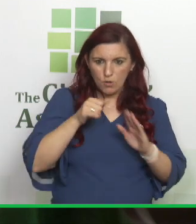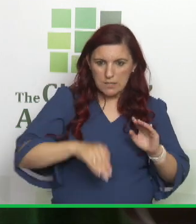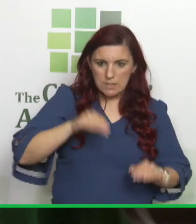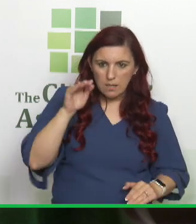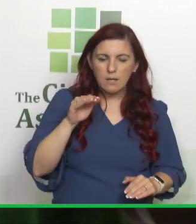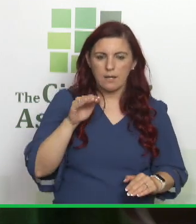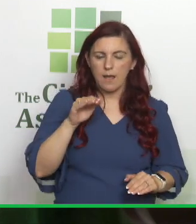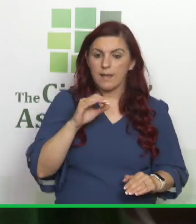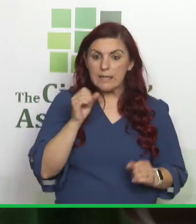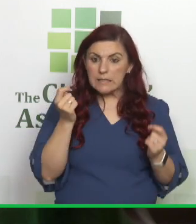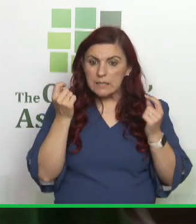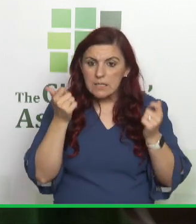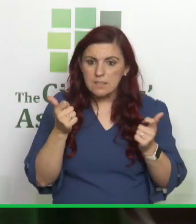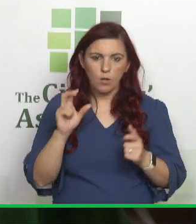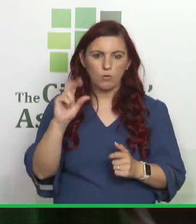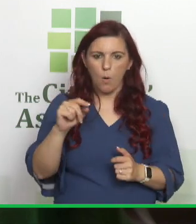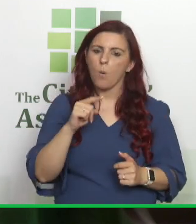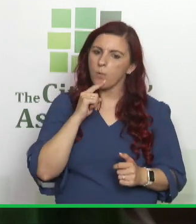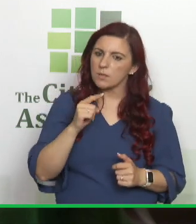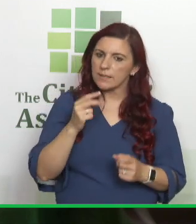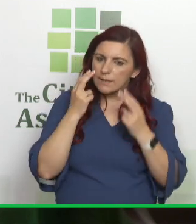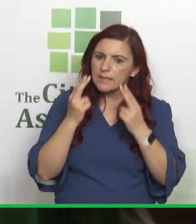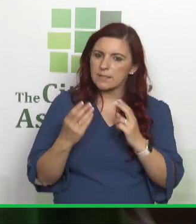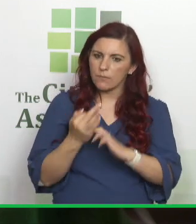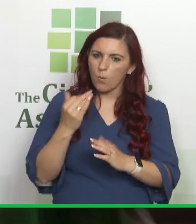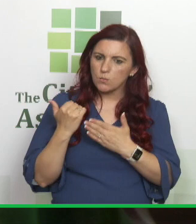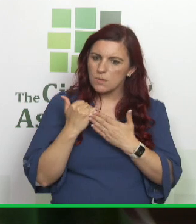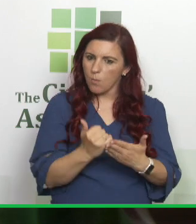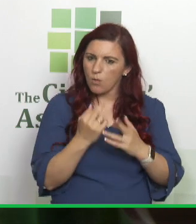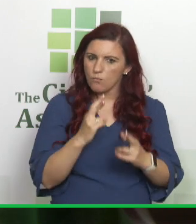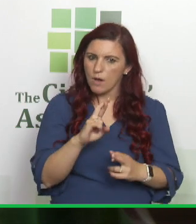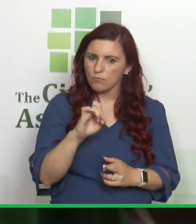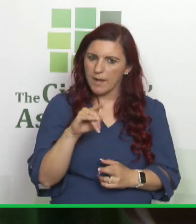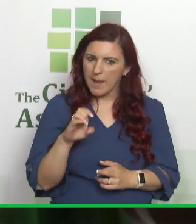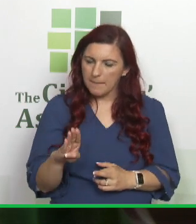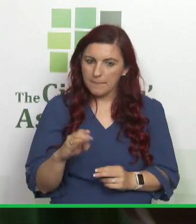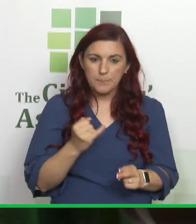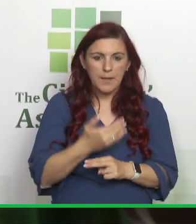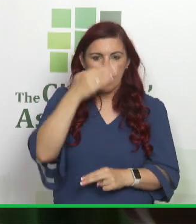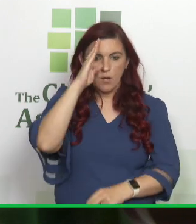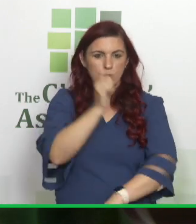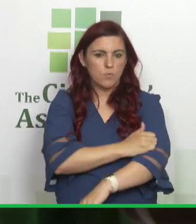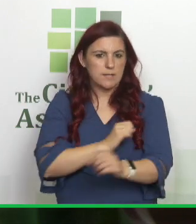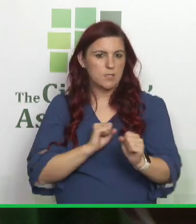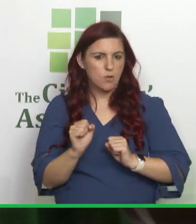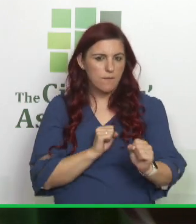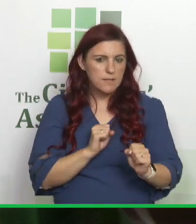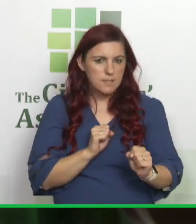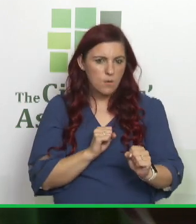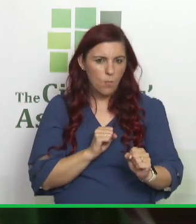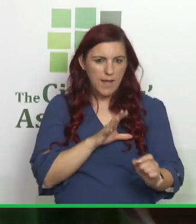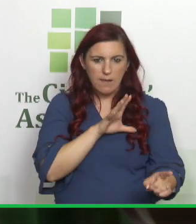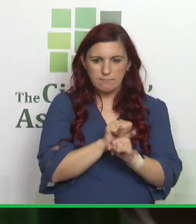is necessary if we want to provide effective supports and rehabilitation. Within the Irish Prison Service, our clinicians have identified a